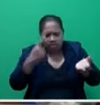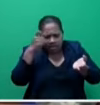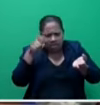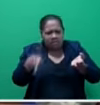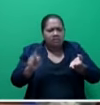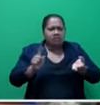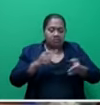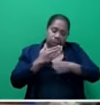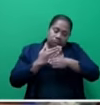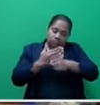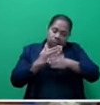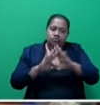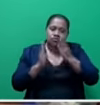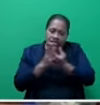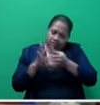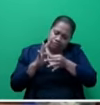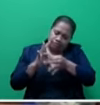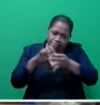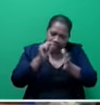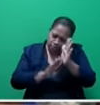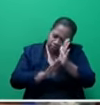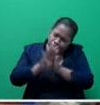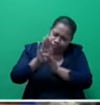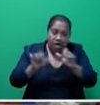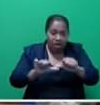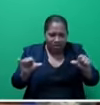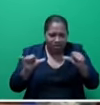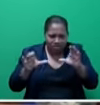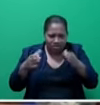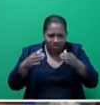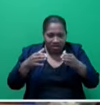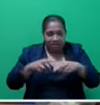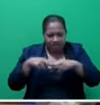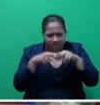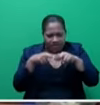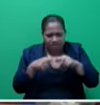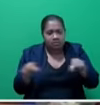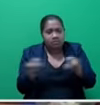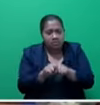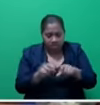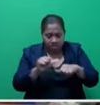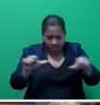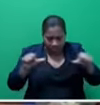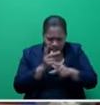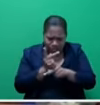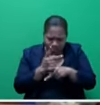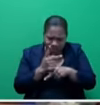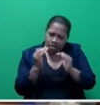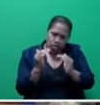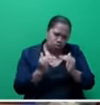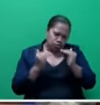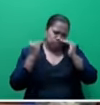together to accelerate the growth of agriculture sector in Fiji and discussing ways to move agriculture productivity to the next level